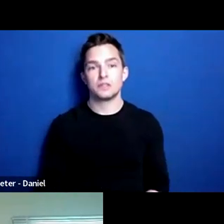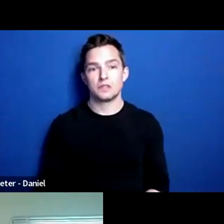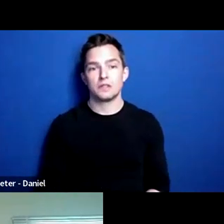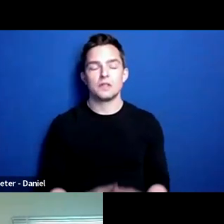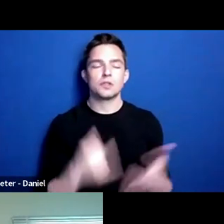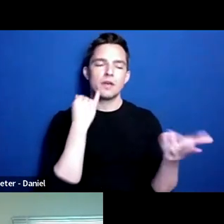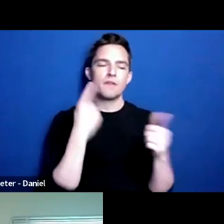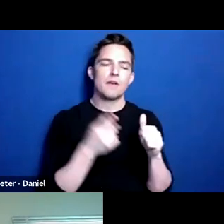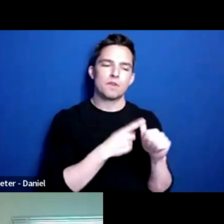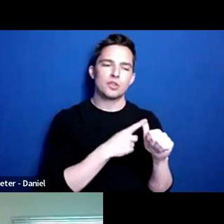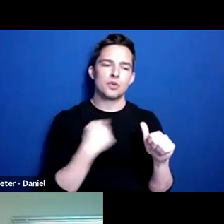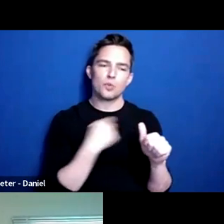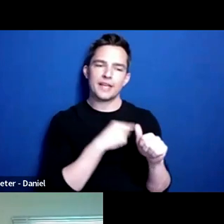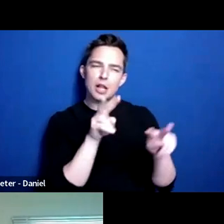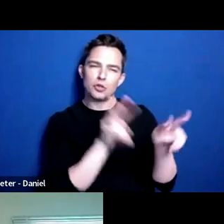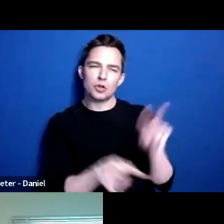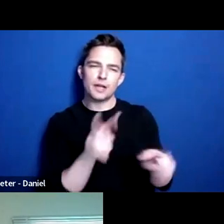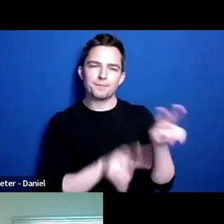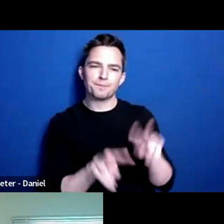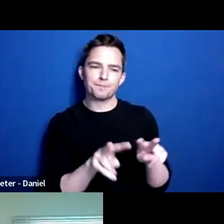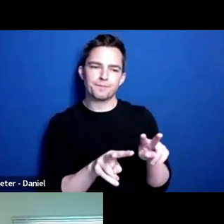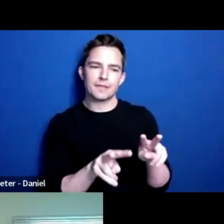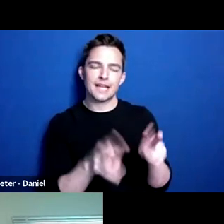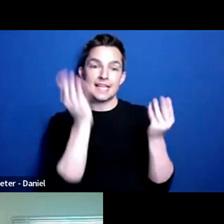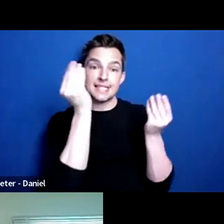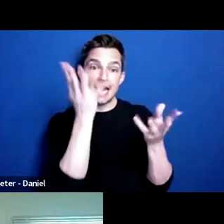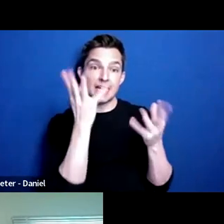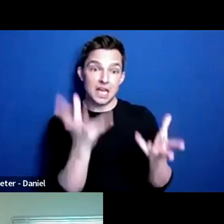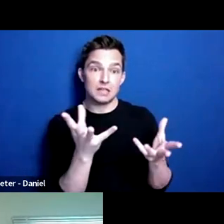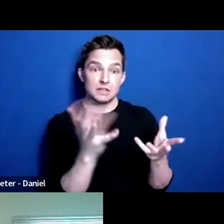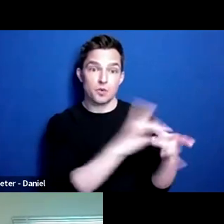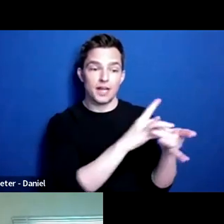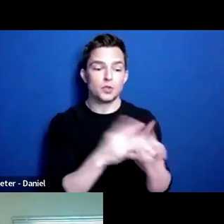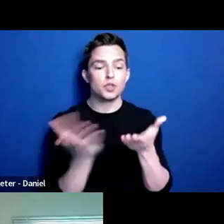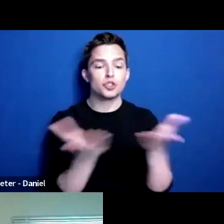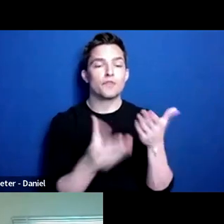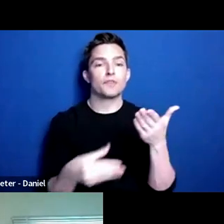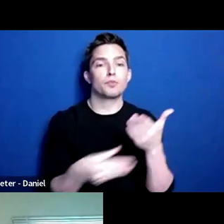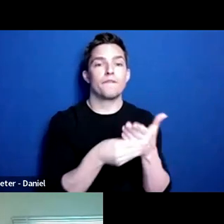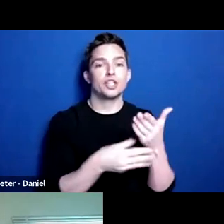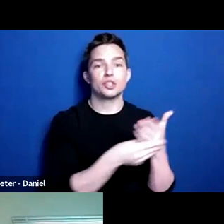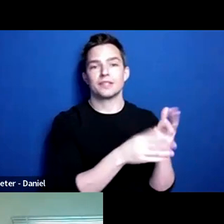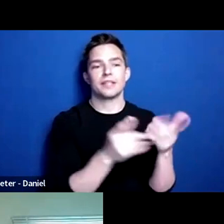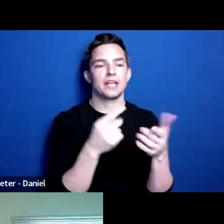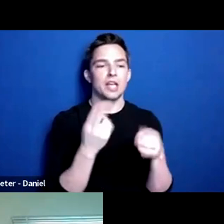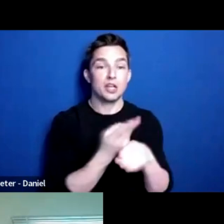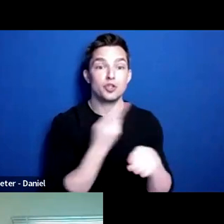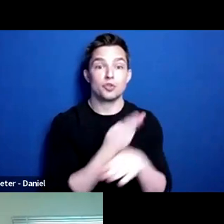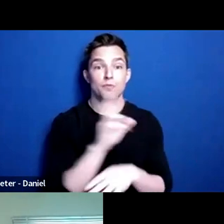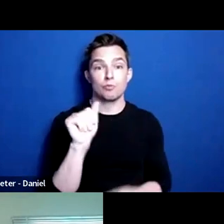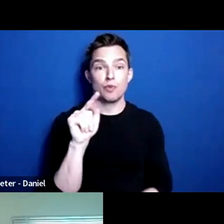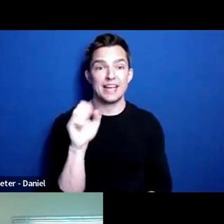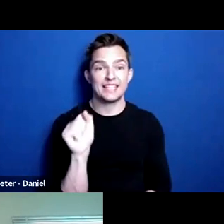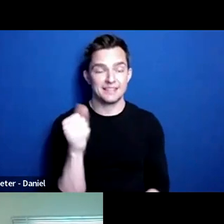we look at our data in terms of service provision as well as utilization rates, we